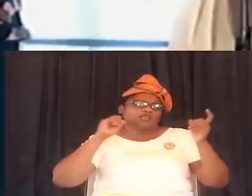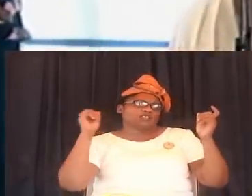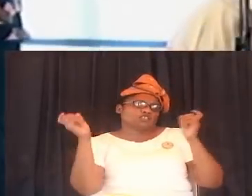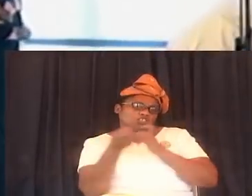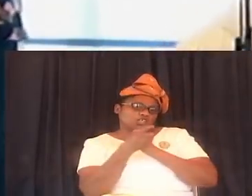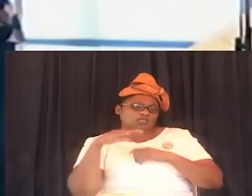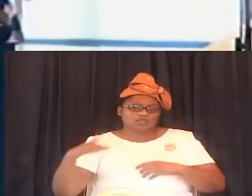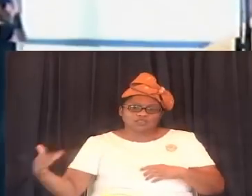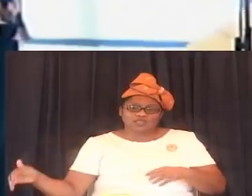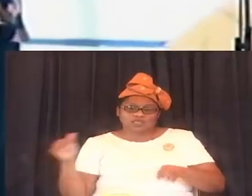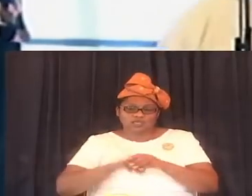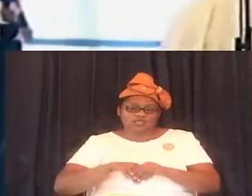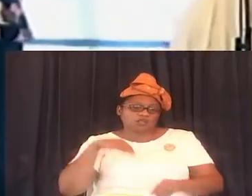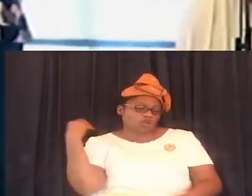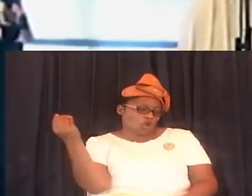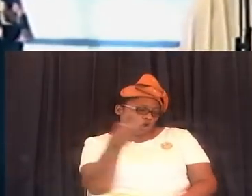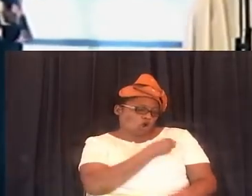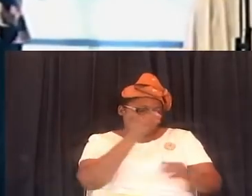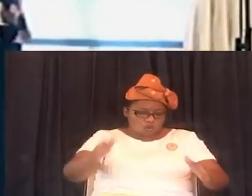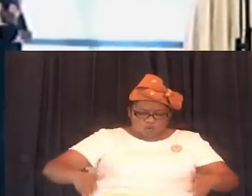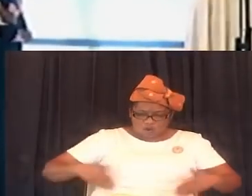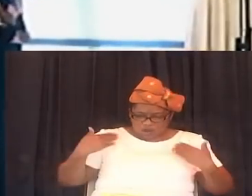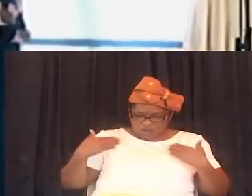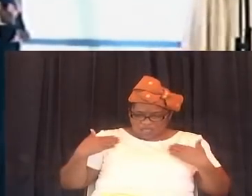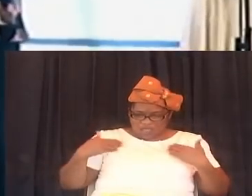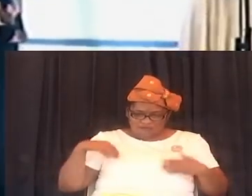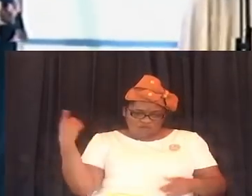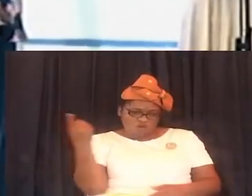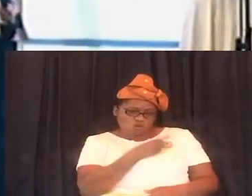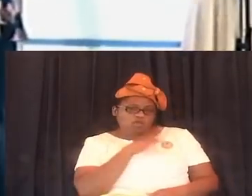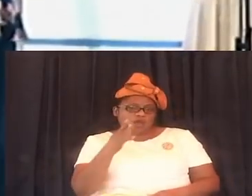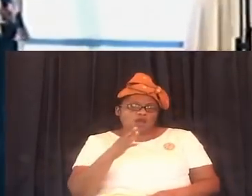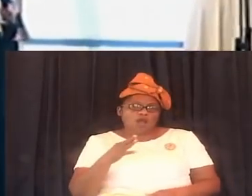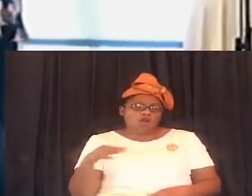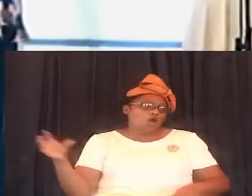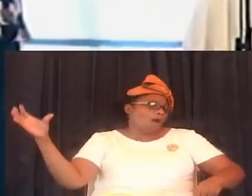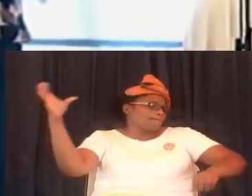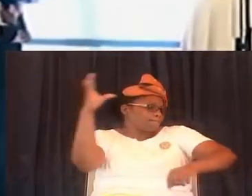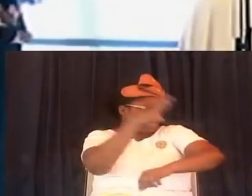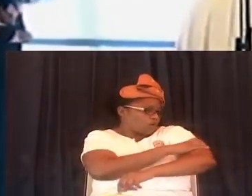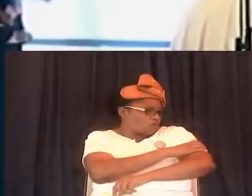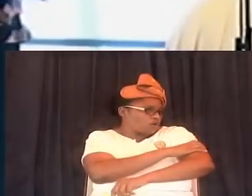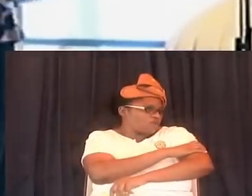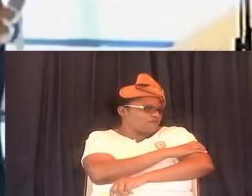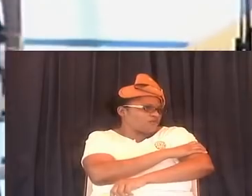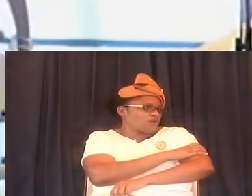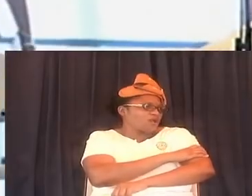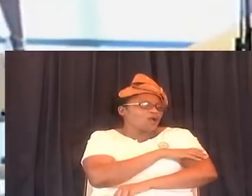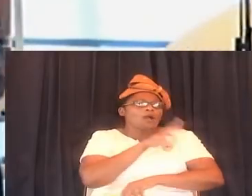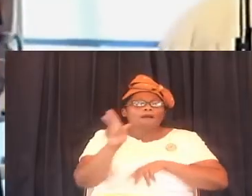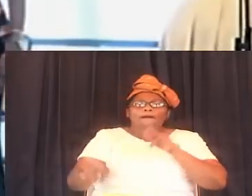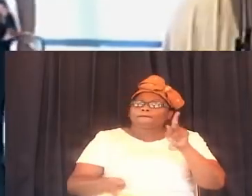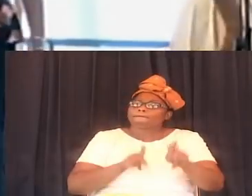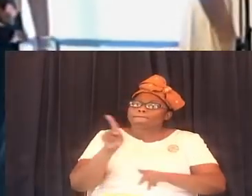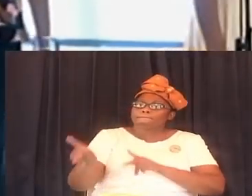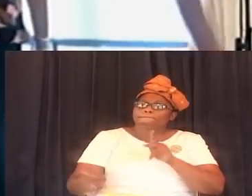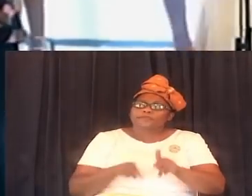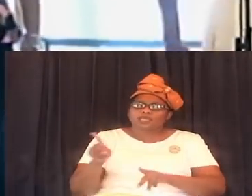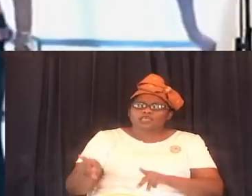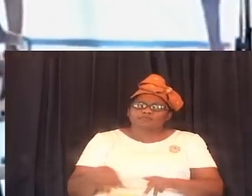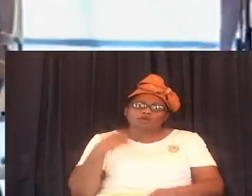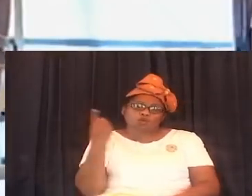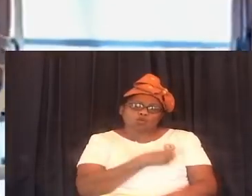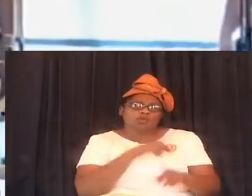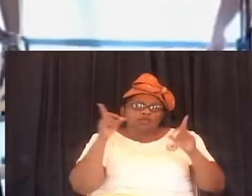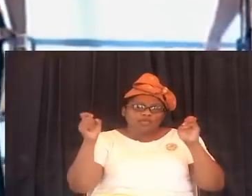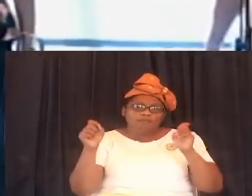lives. Come on, we are warriors. We are powerful people. But guess what? We must know how to use the weapons of our